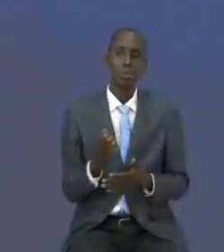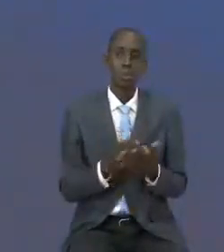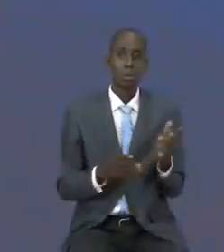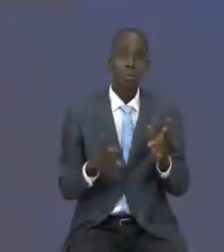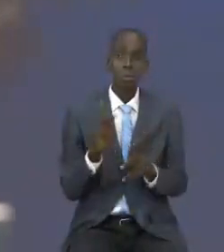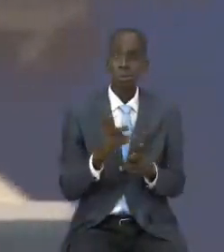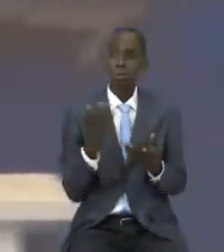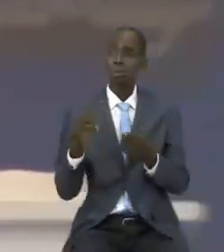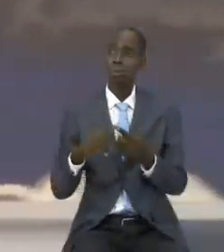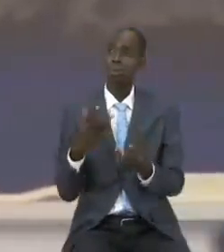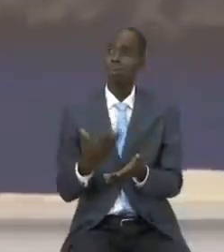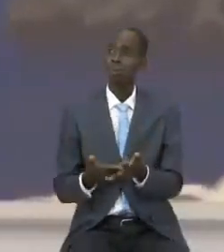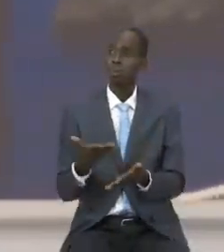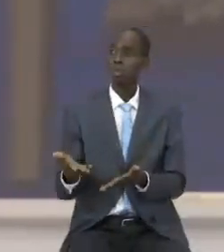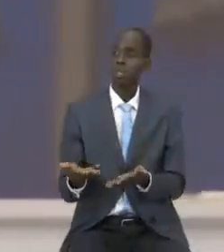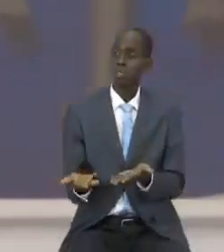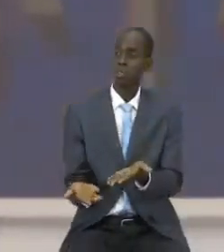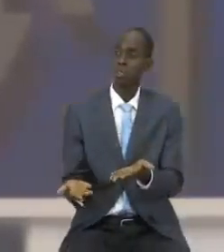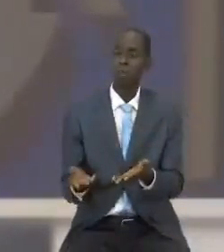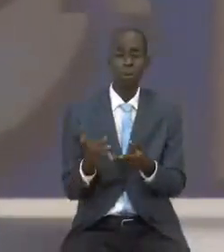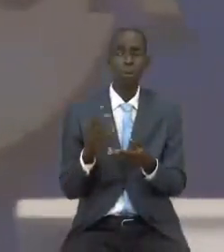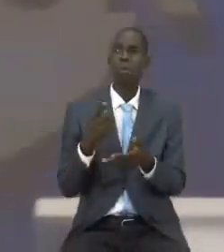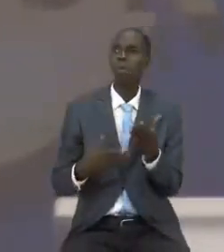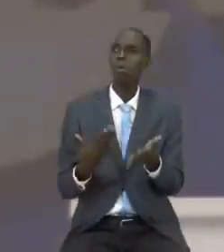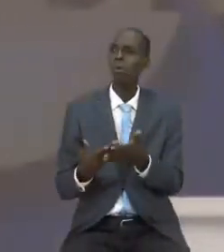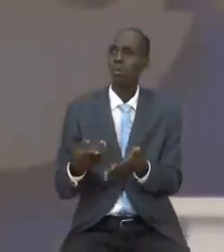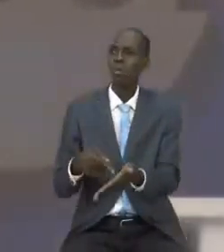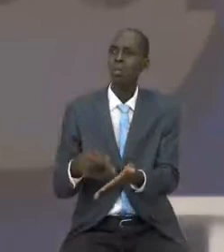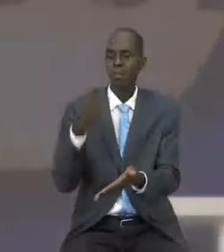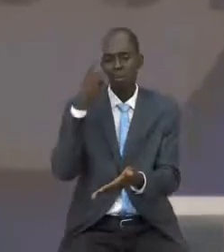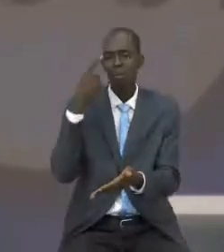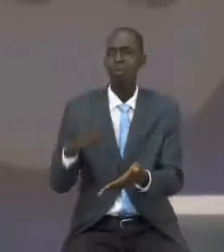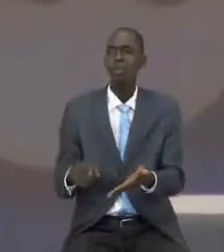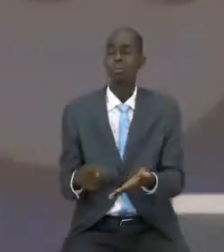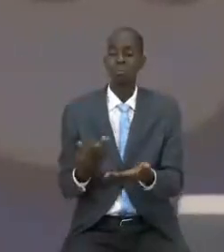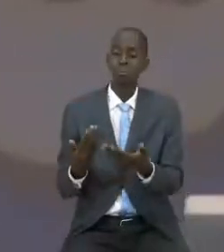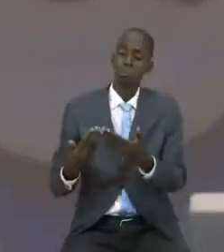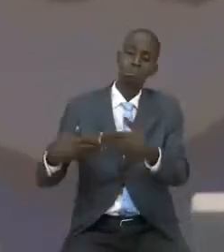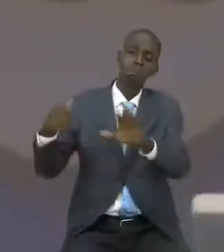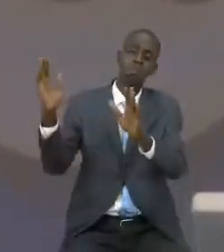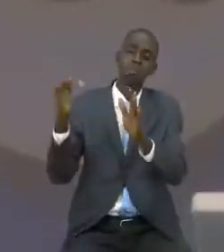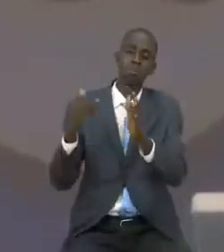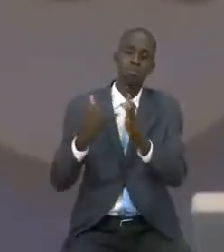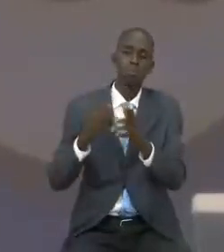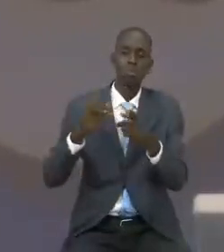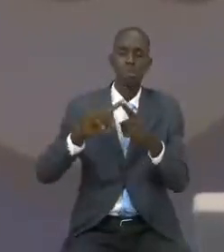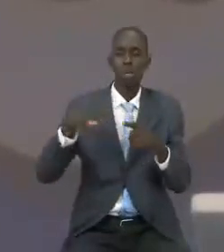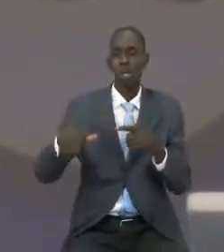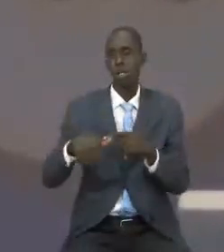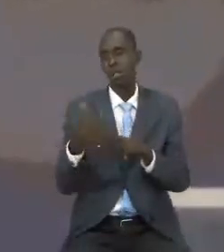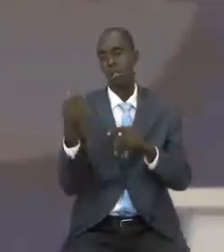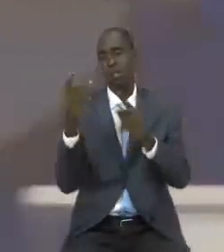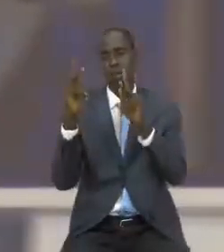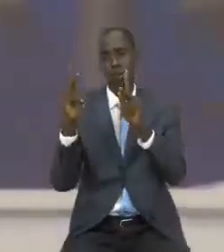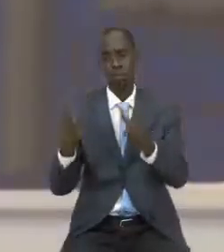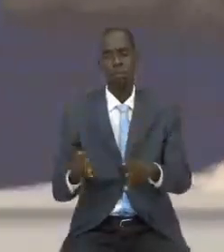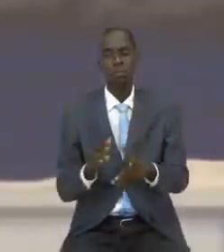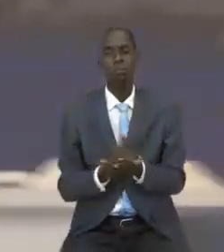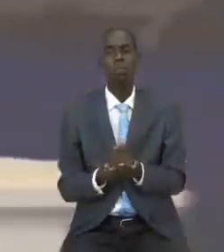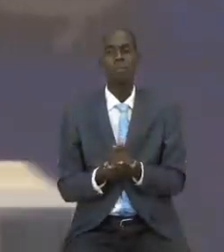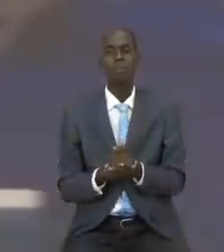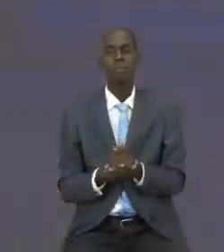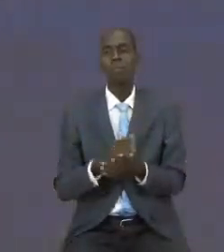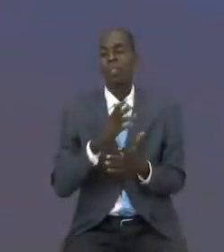to buy the farm. He said, what do I need the farm for? And he sold the farm to another person. And